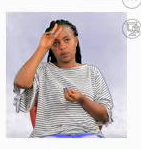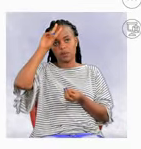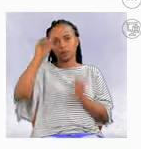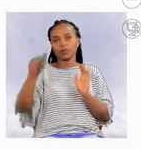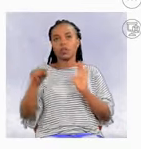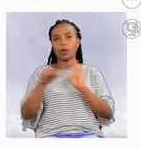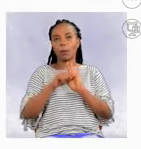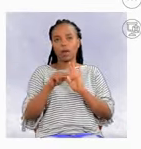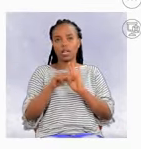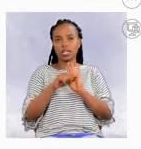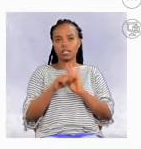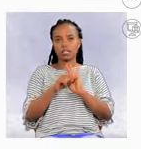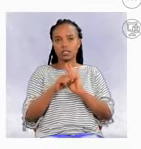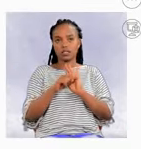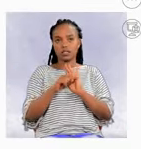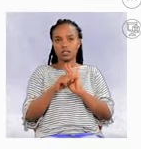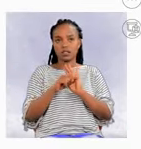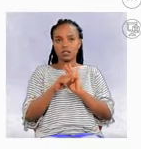minus